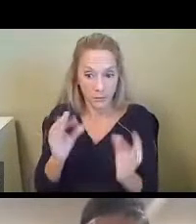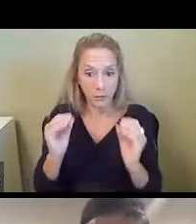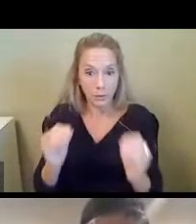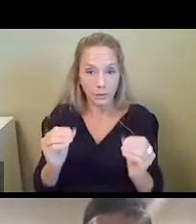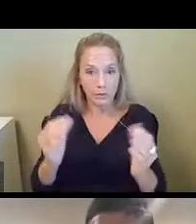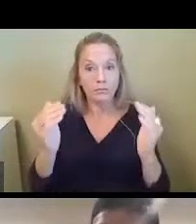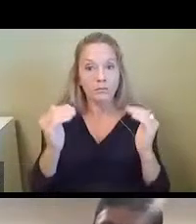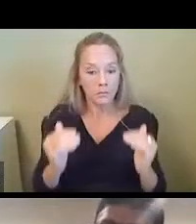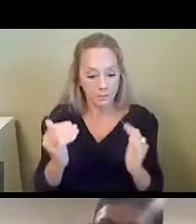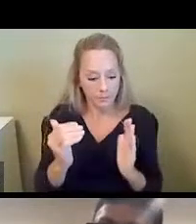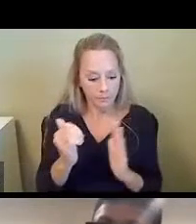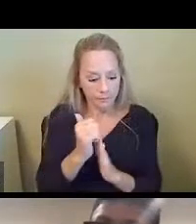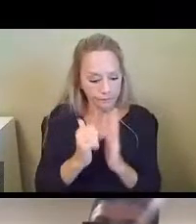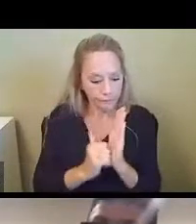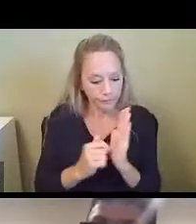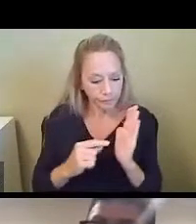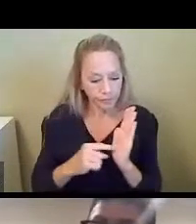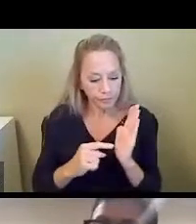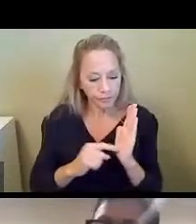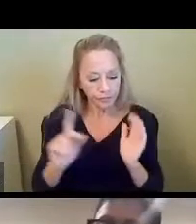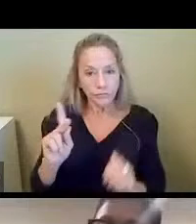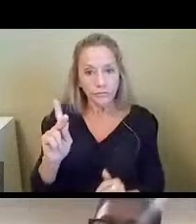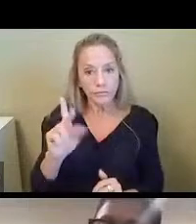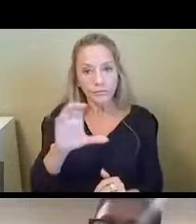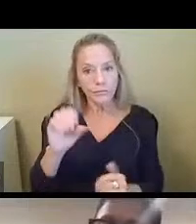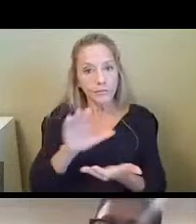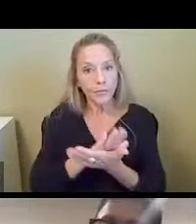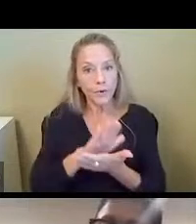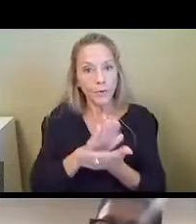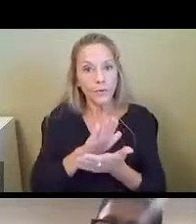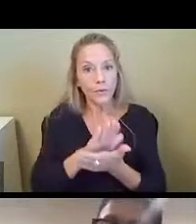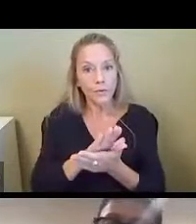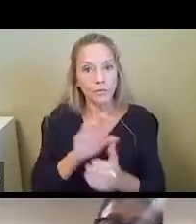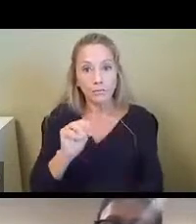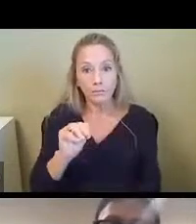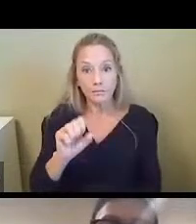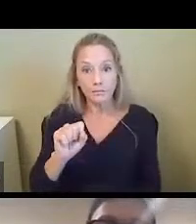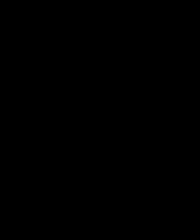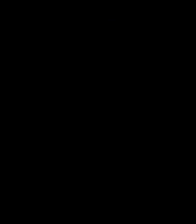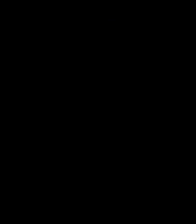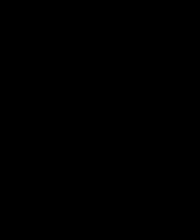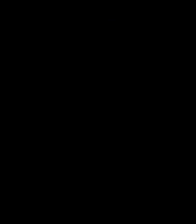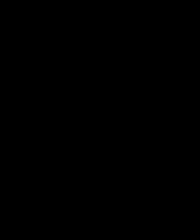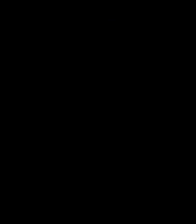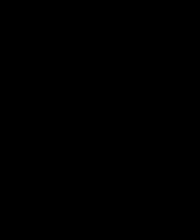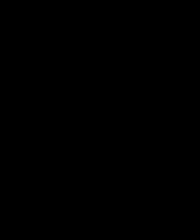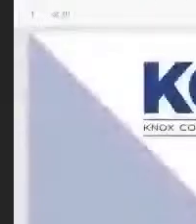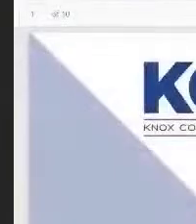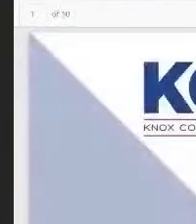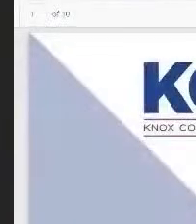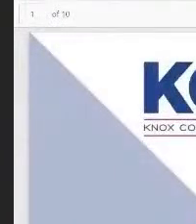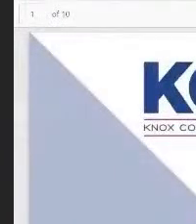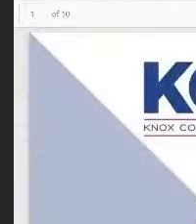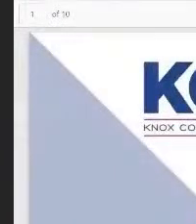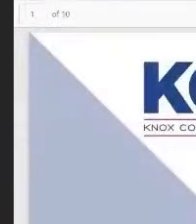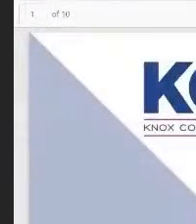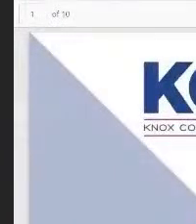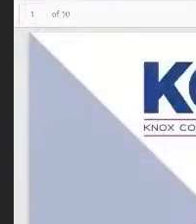go to the Knoxville County Schools report. Ms. Wagner, do you have a report for us this evening?